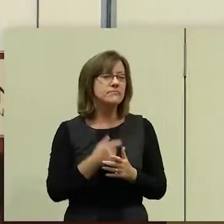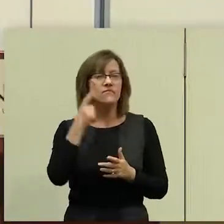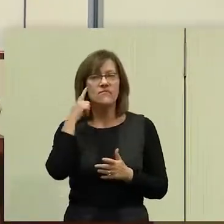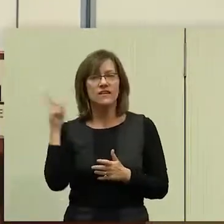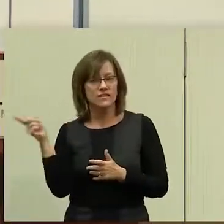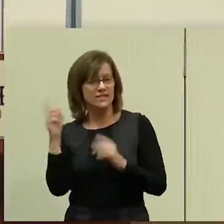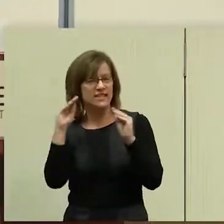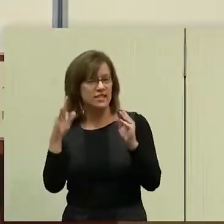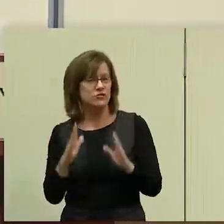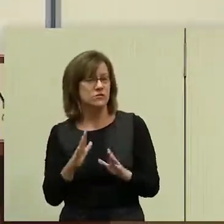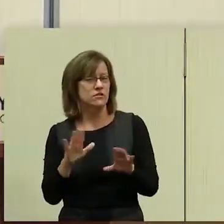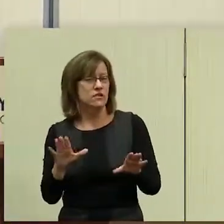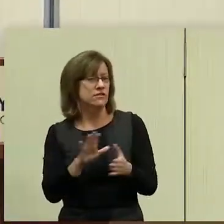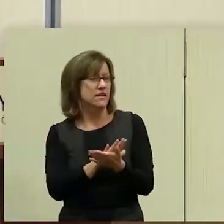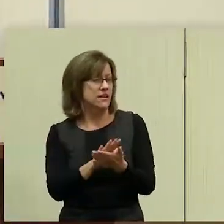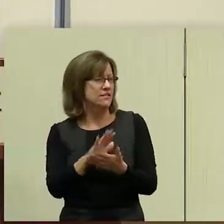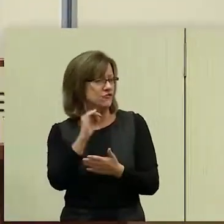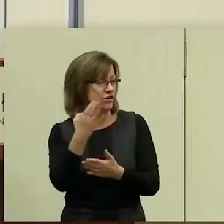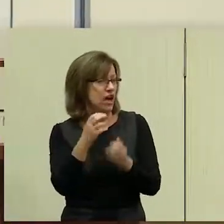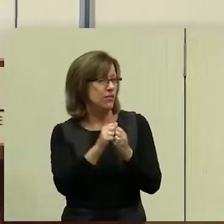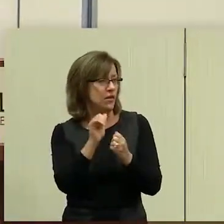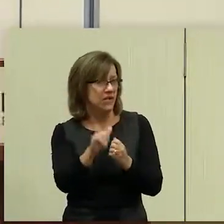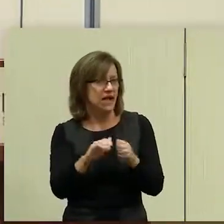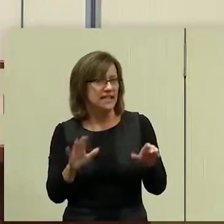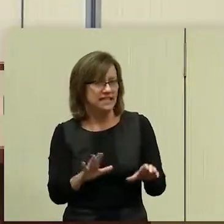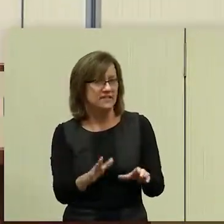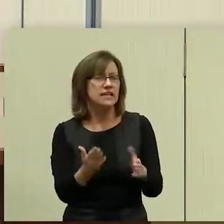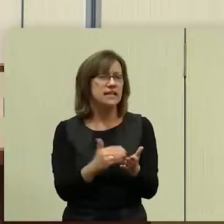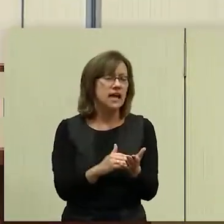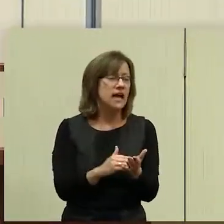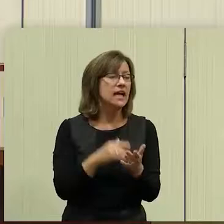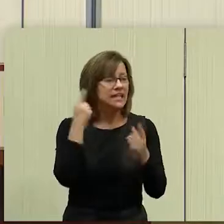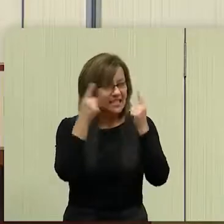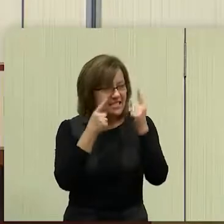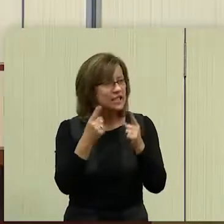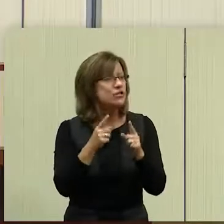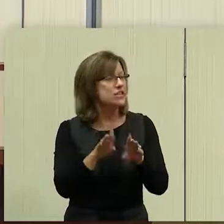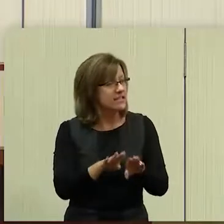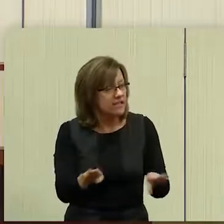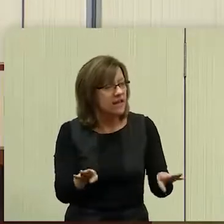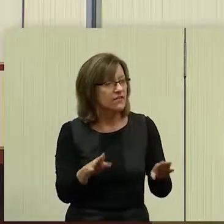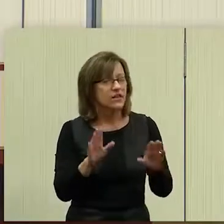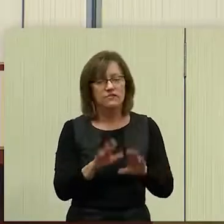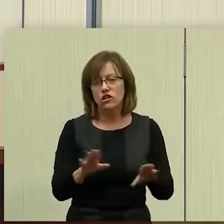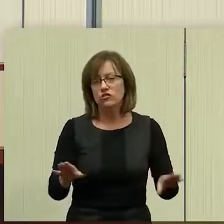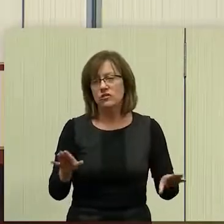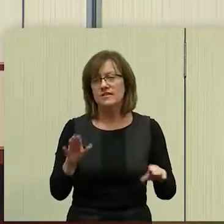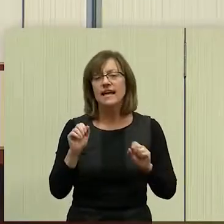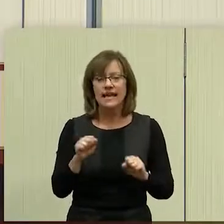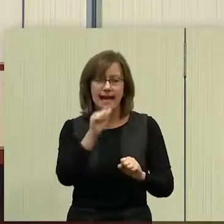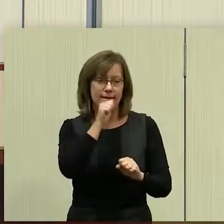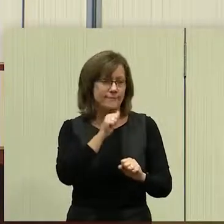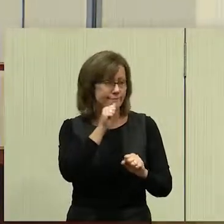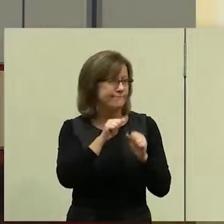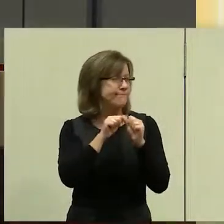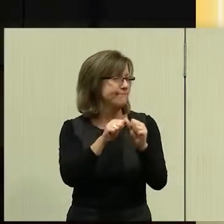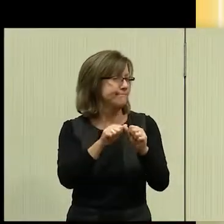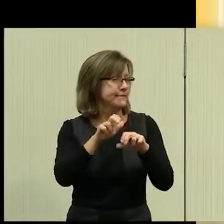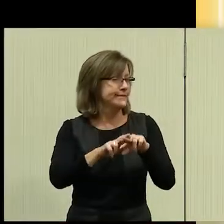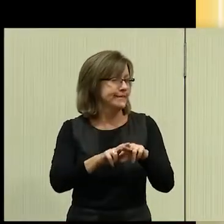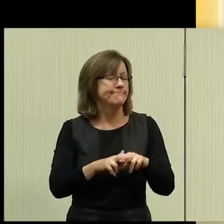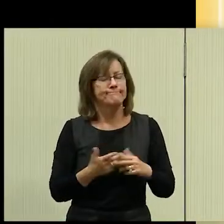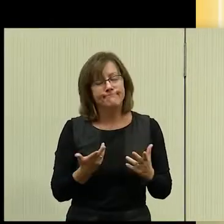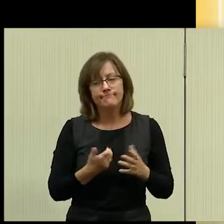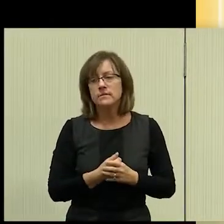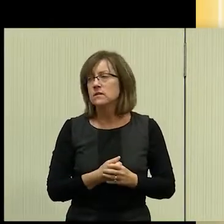she does a nice job with that kind of activity. Again, given the level of the children in that who could handle that activity.